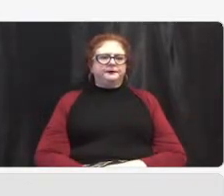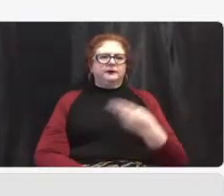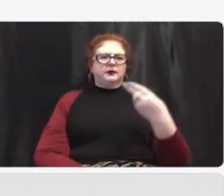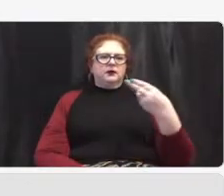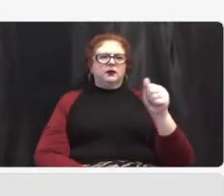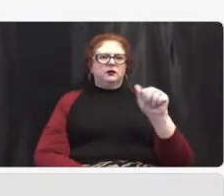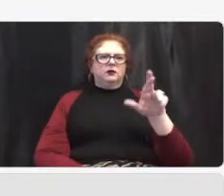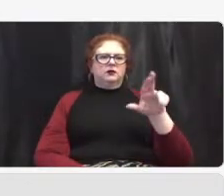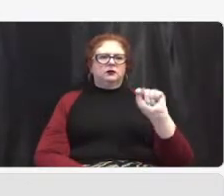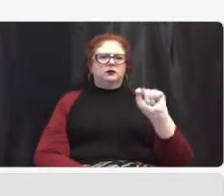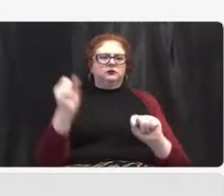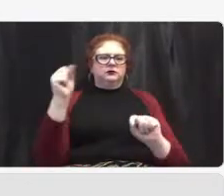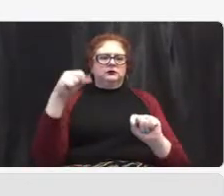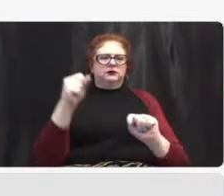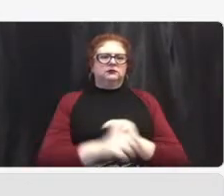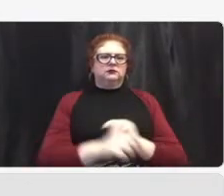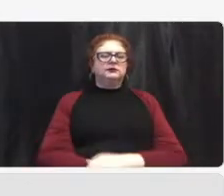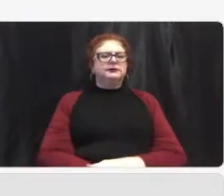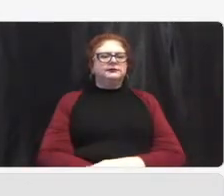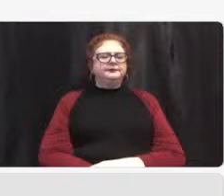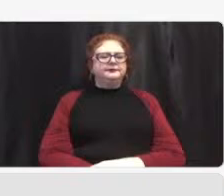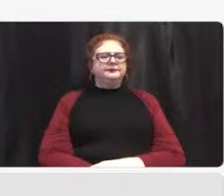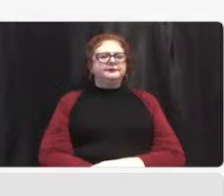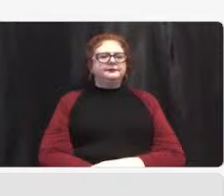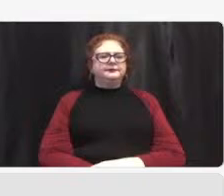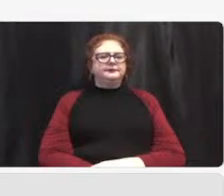Hart? Yes.